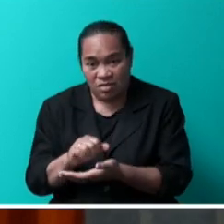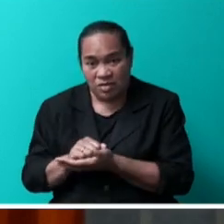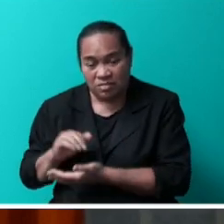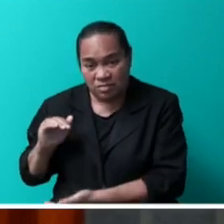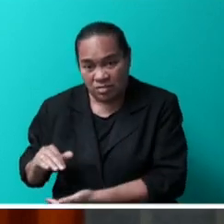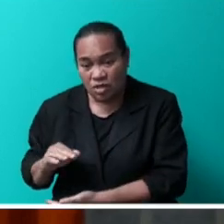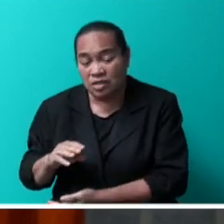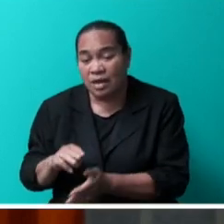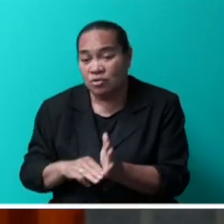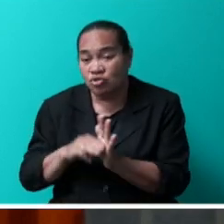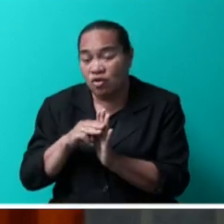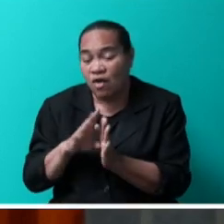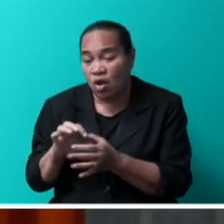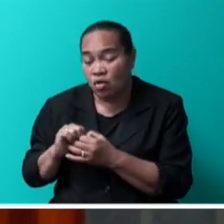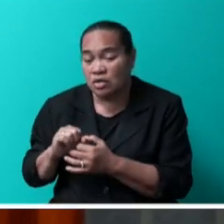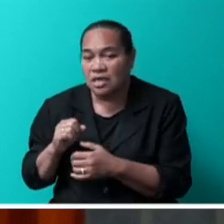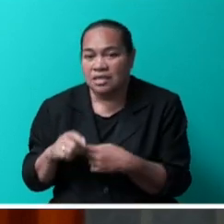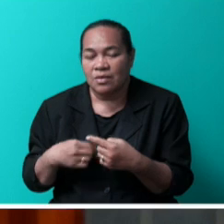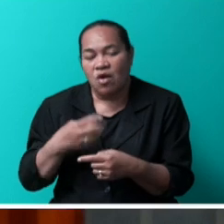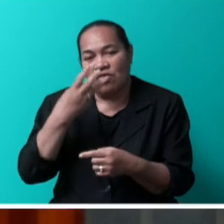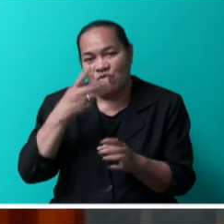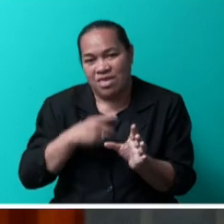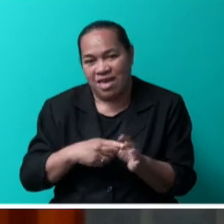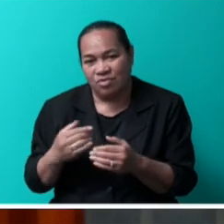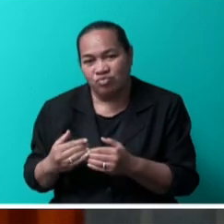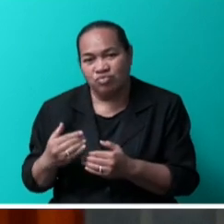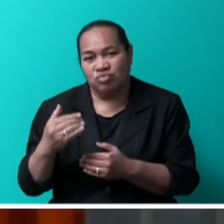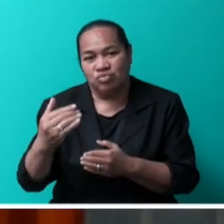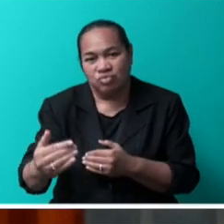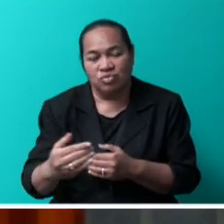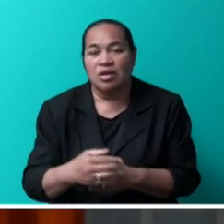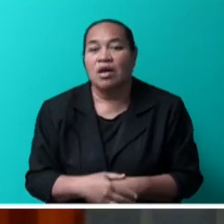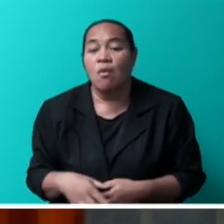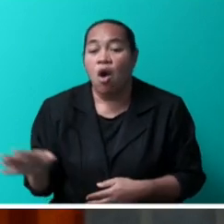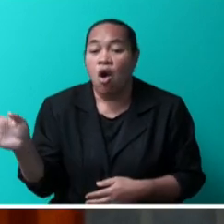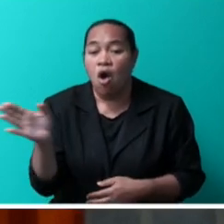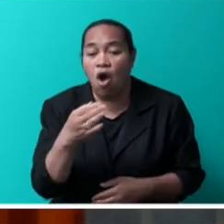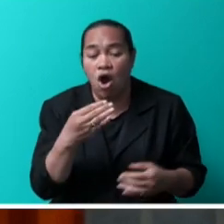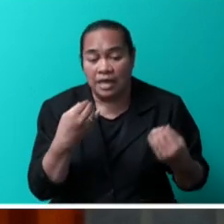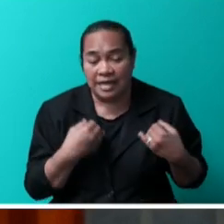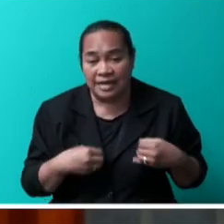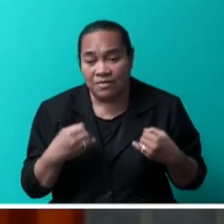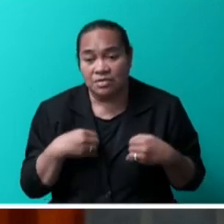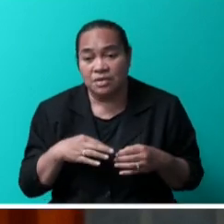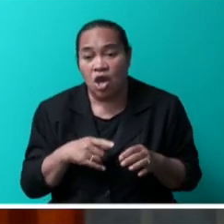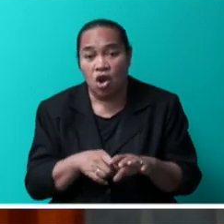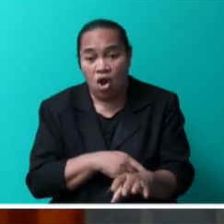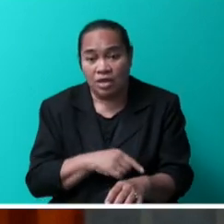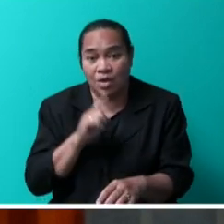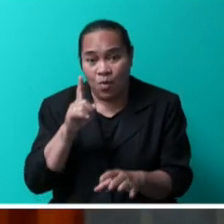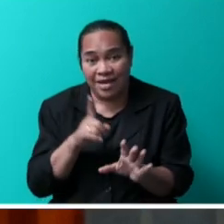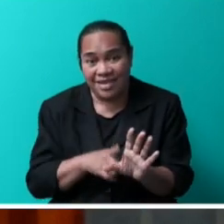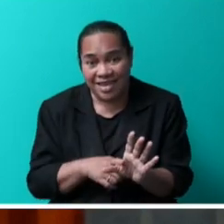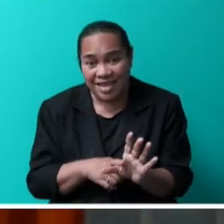our holdings is set at a maximum of 3 years, while all investments longer than 1 year are of